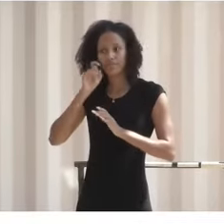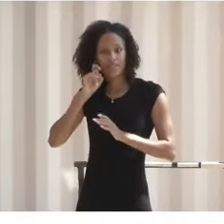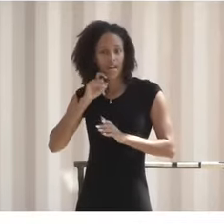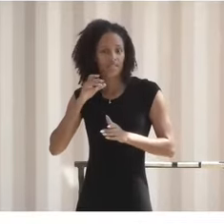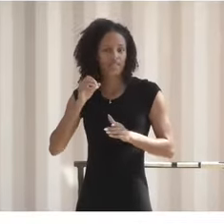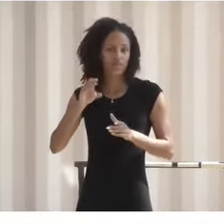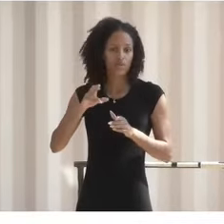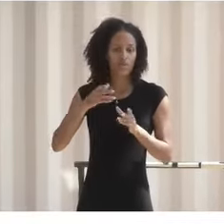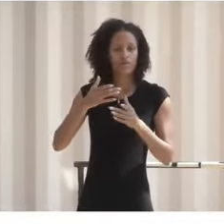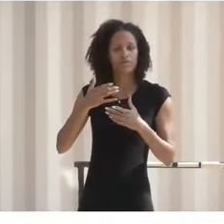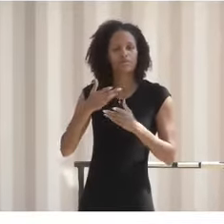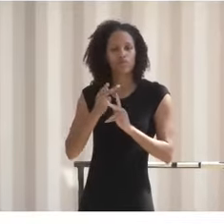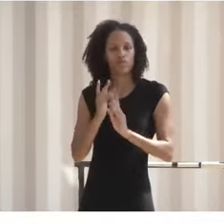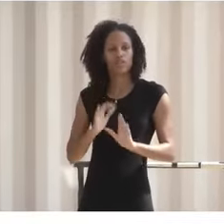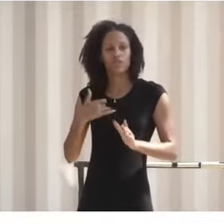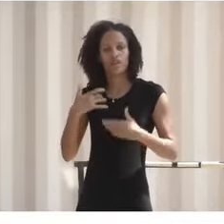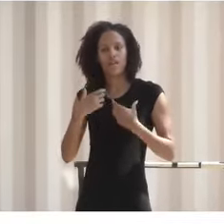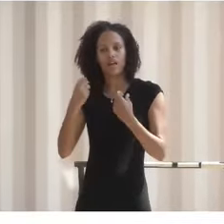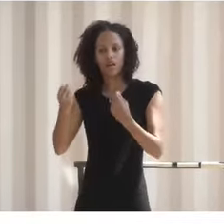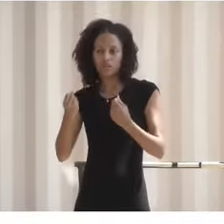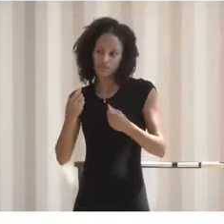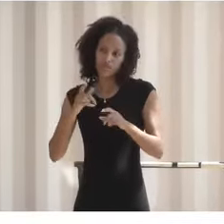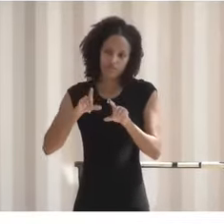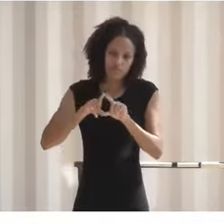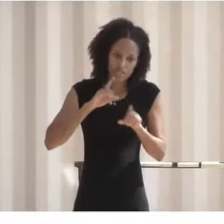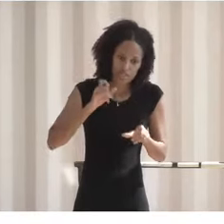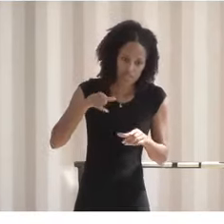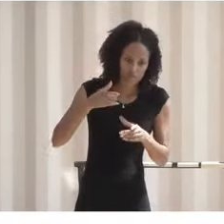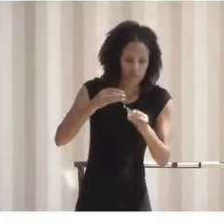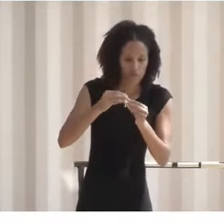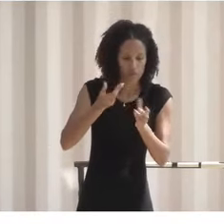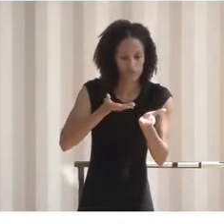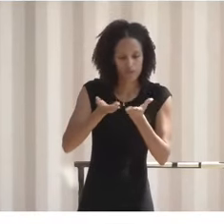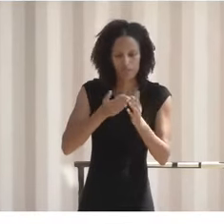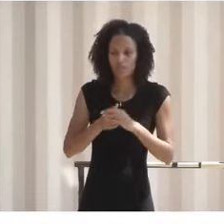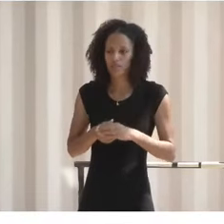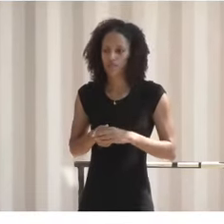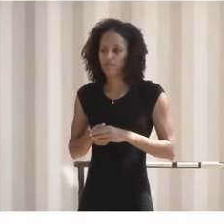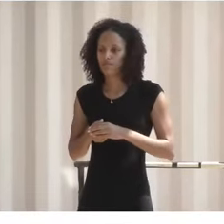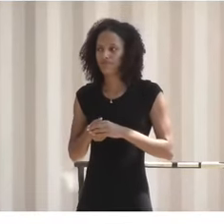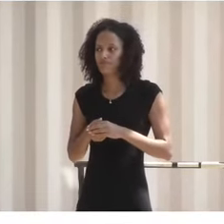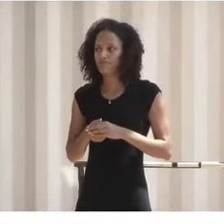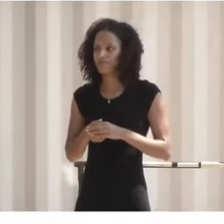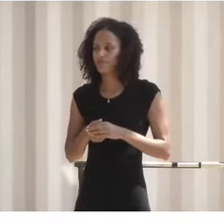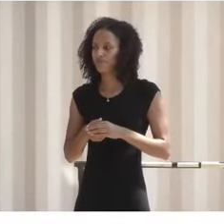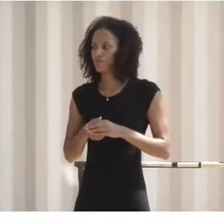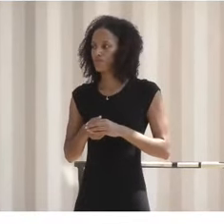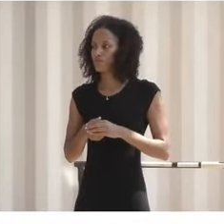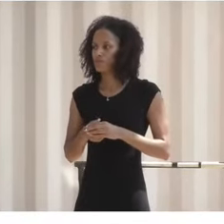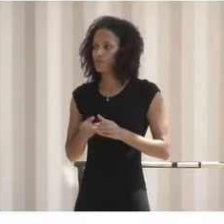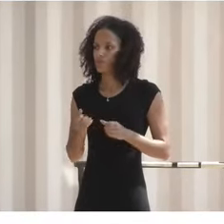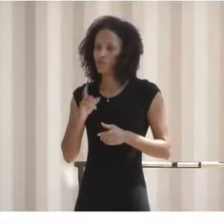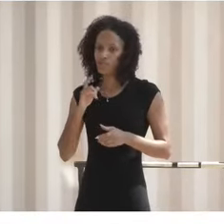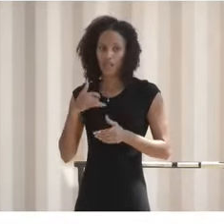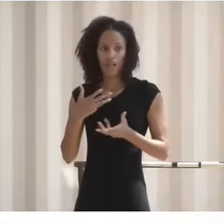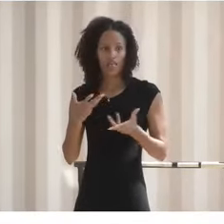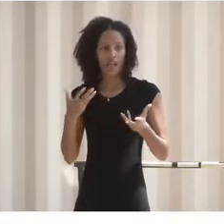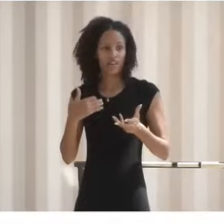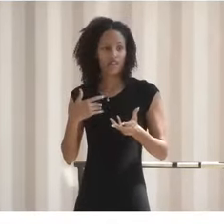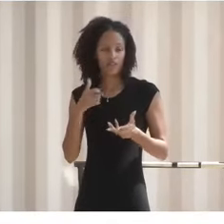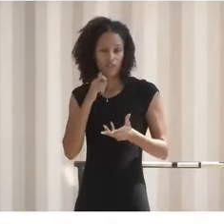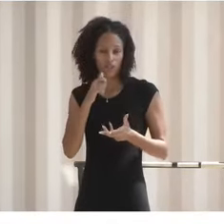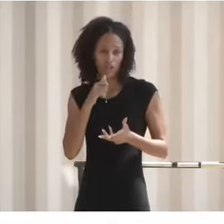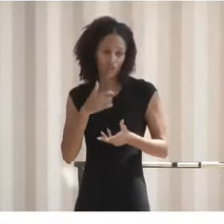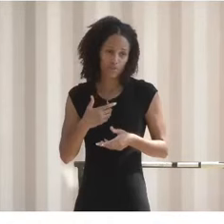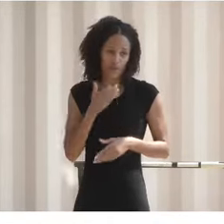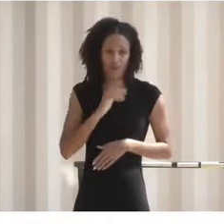communities information and services. So in Mara, 41% of the girls get their first baby by the time they turn the age